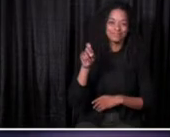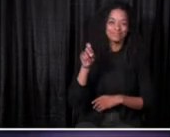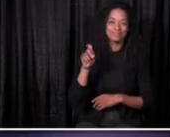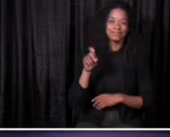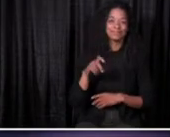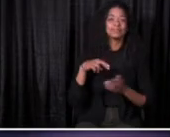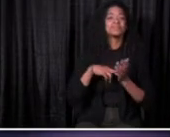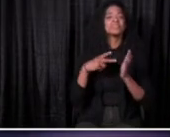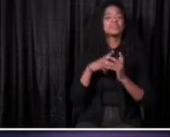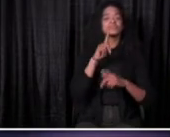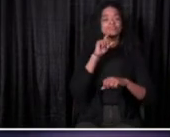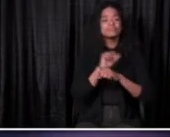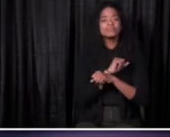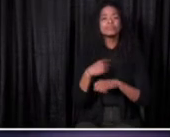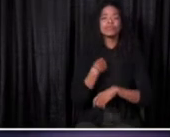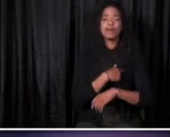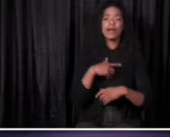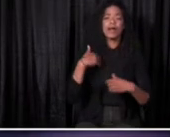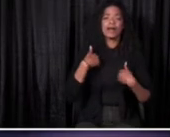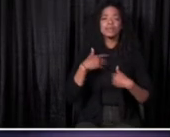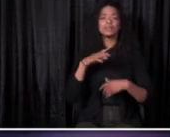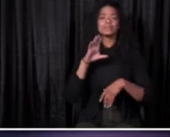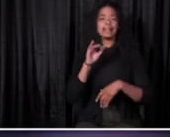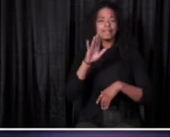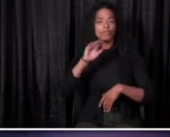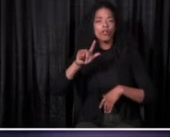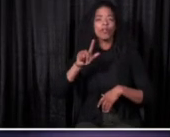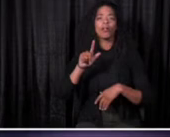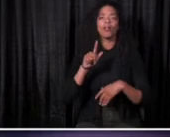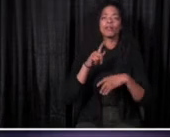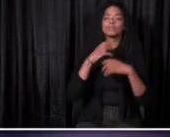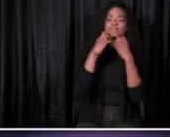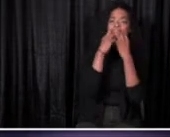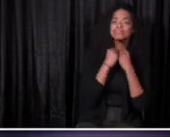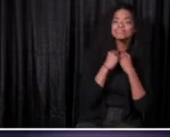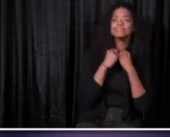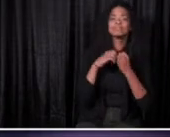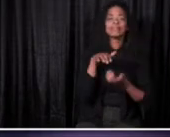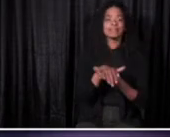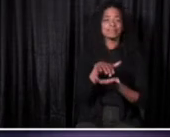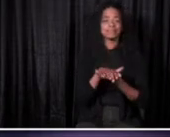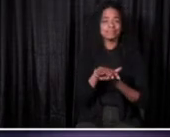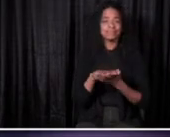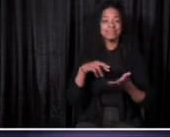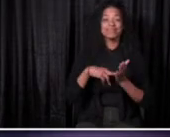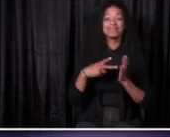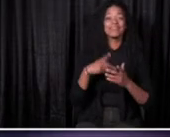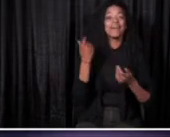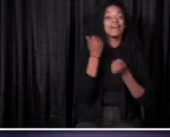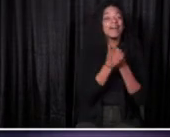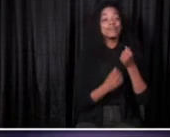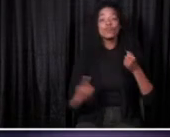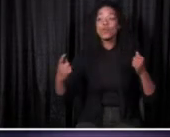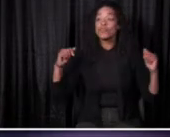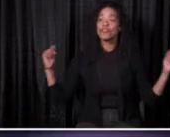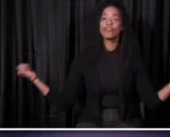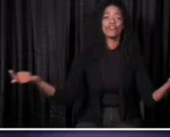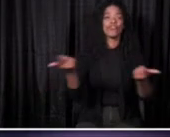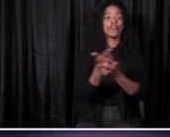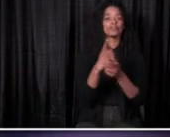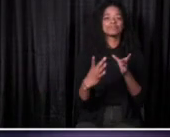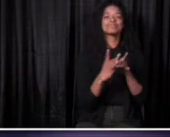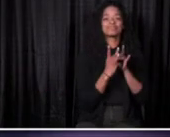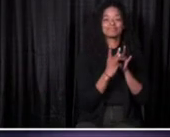civil and caring campus where everyone belongs, where